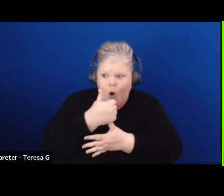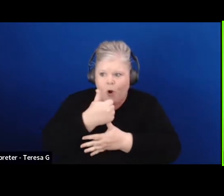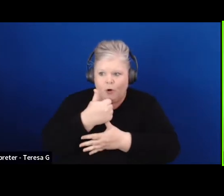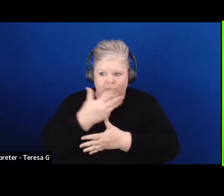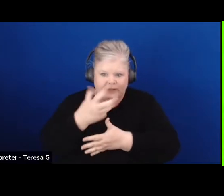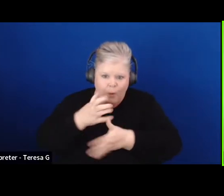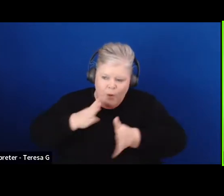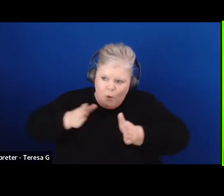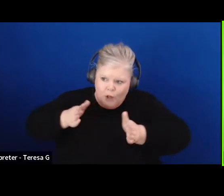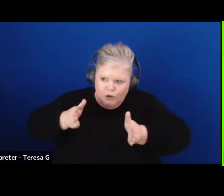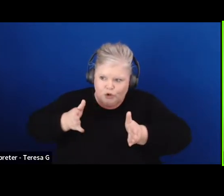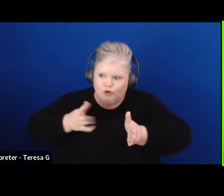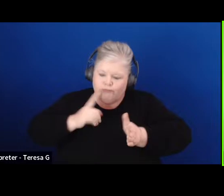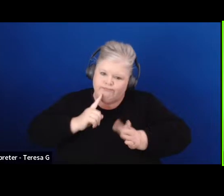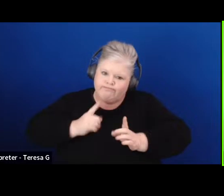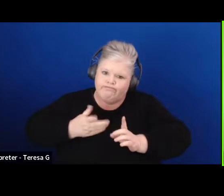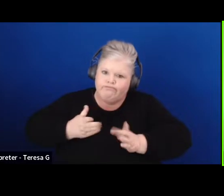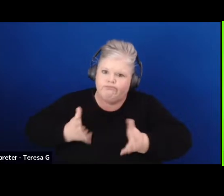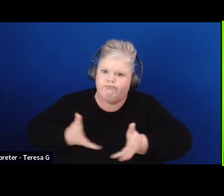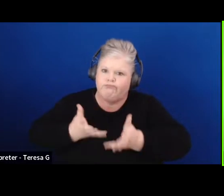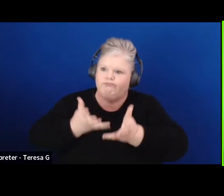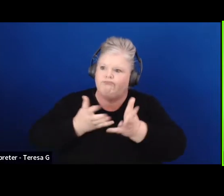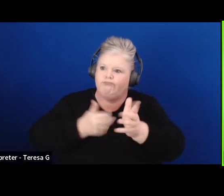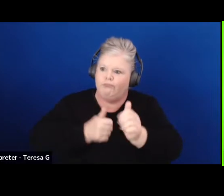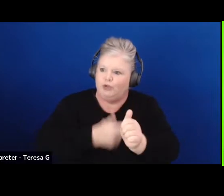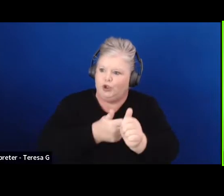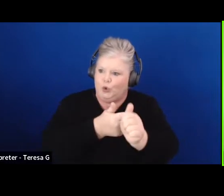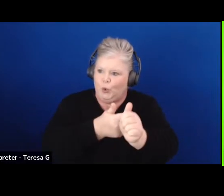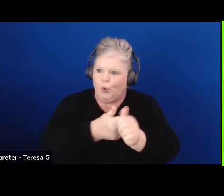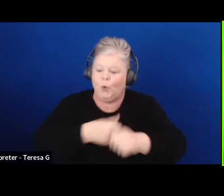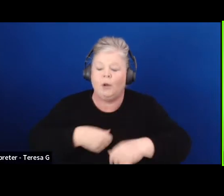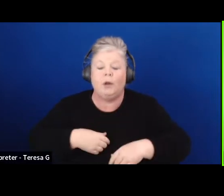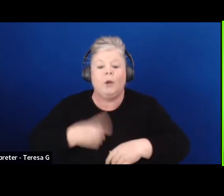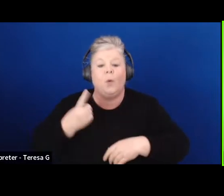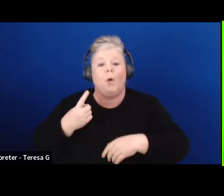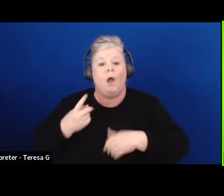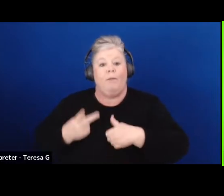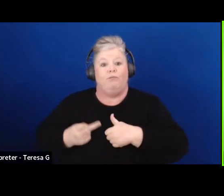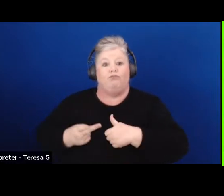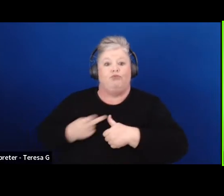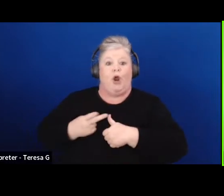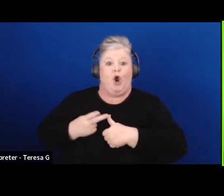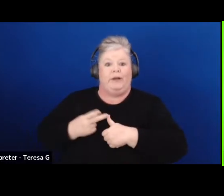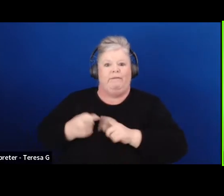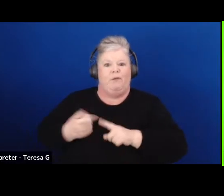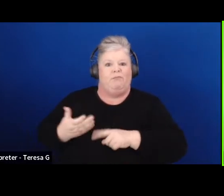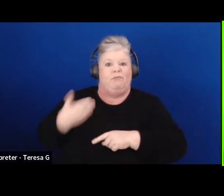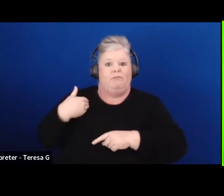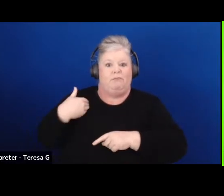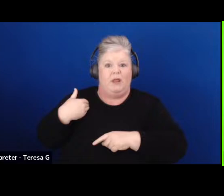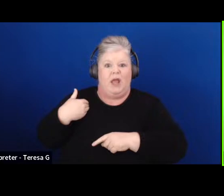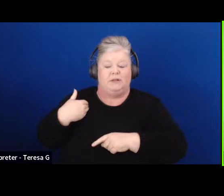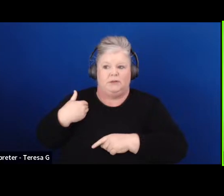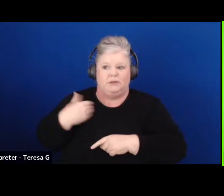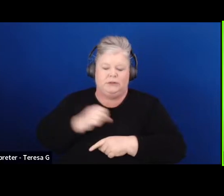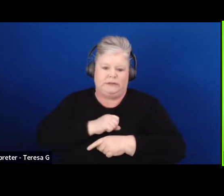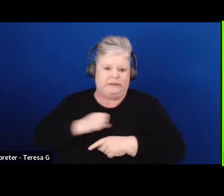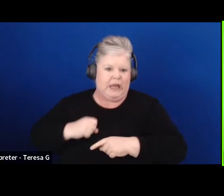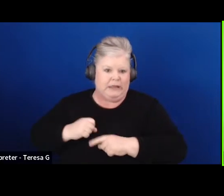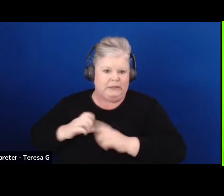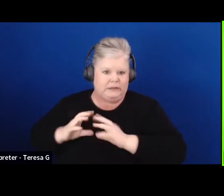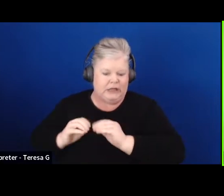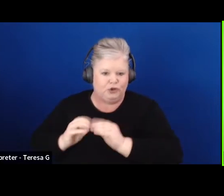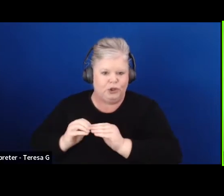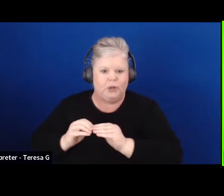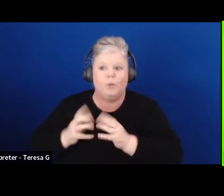pursue. One priority from last session that we would like to continue and expand